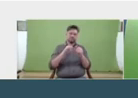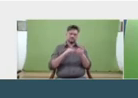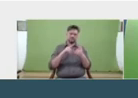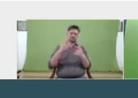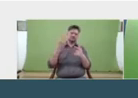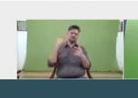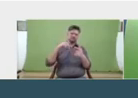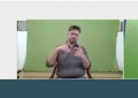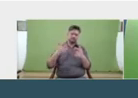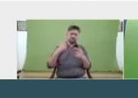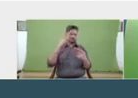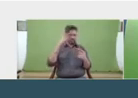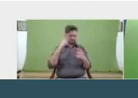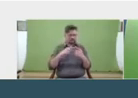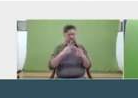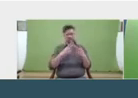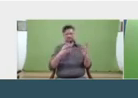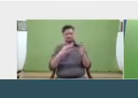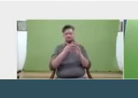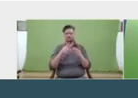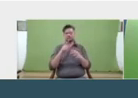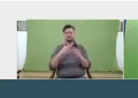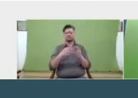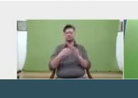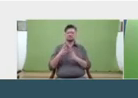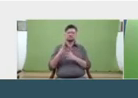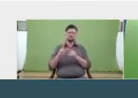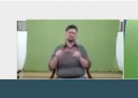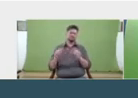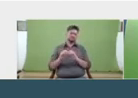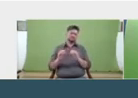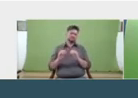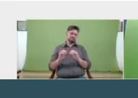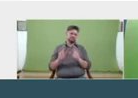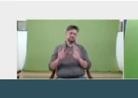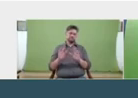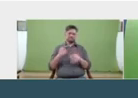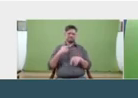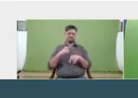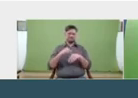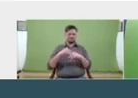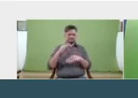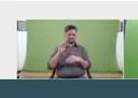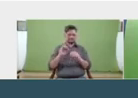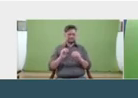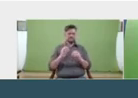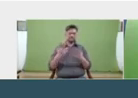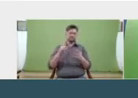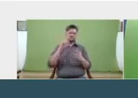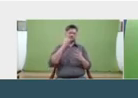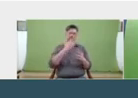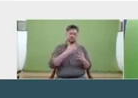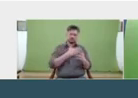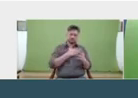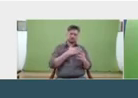not very relevant for sign language so um since i don't have time i will just say this thing zishan the only position